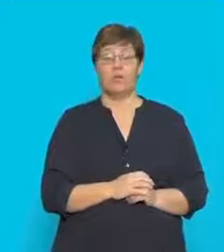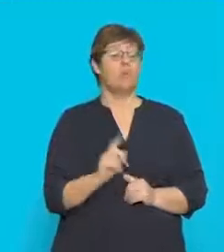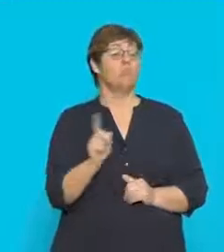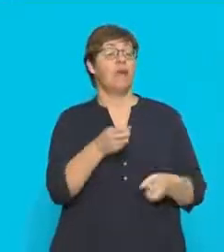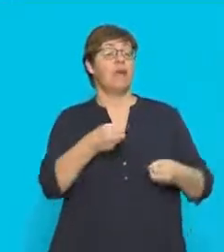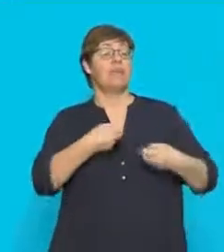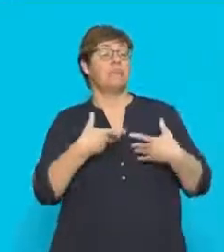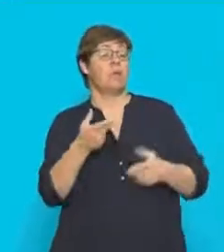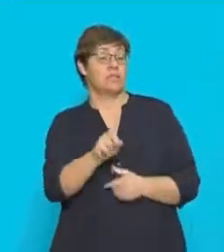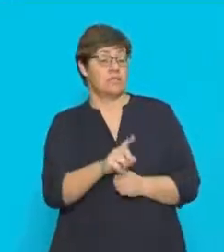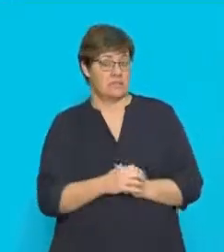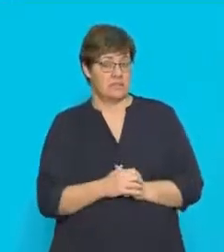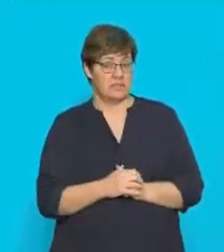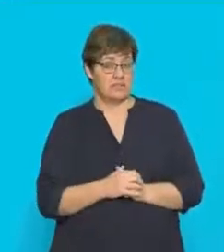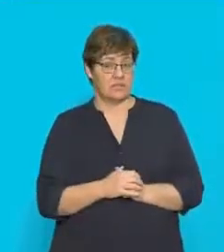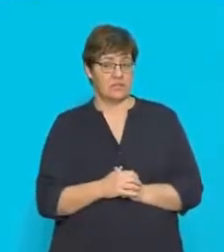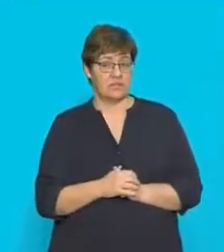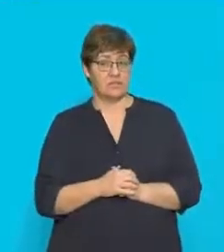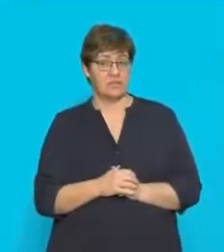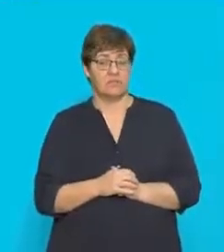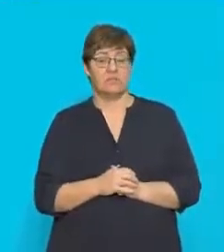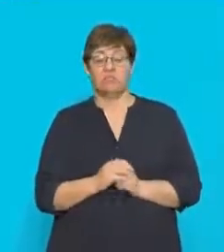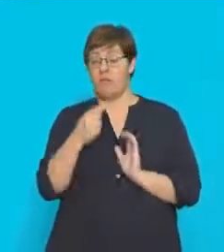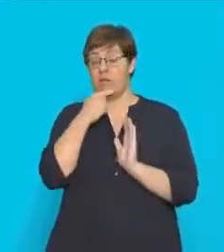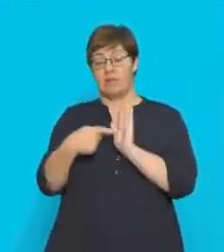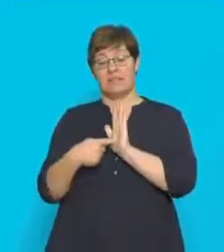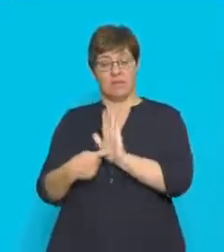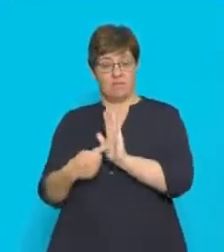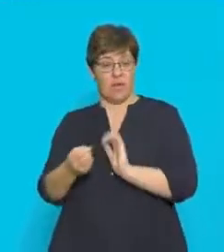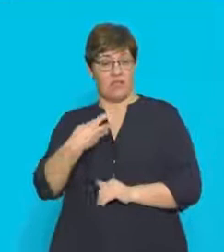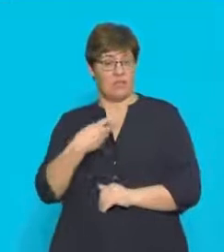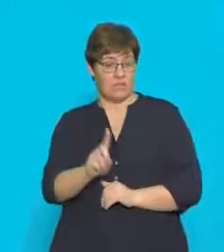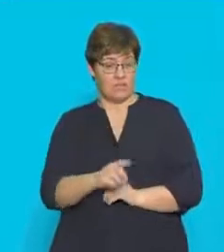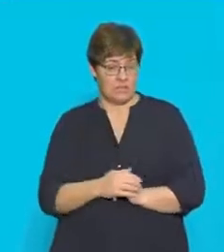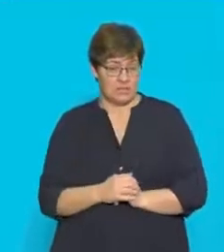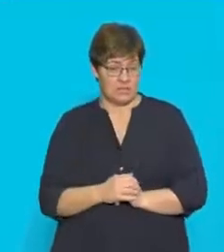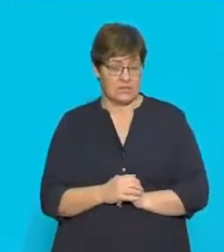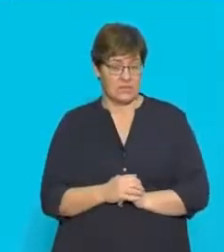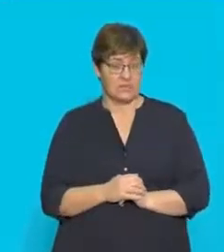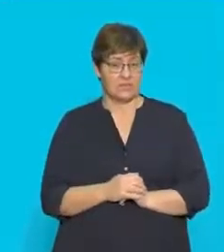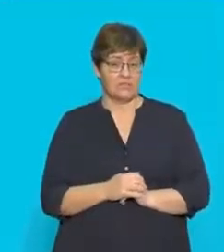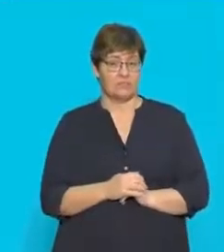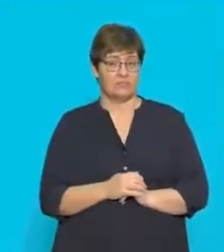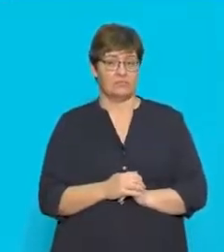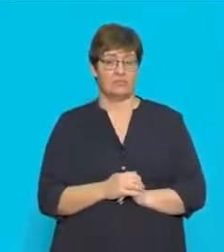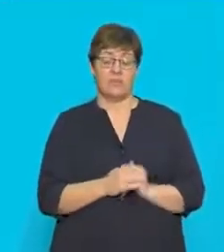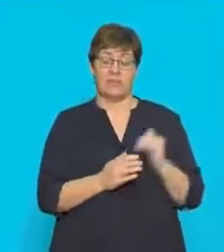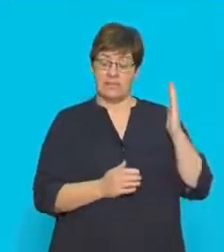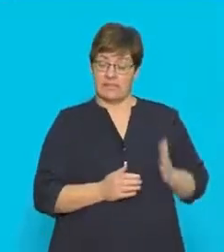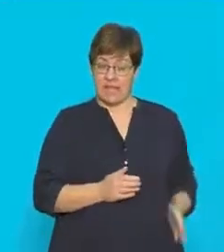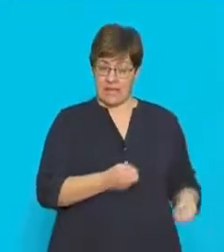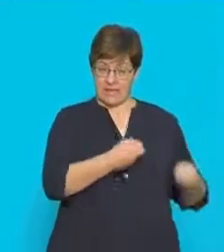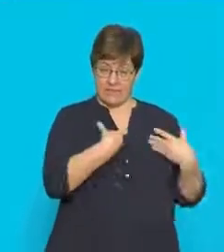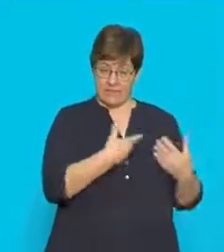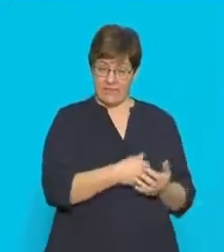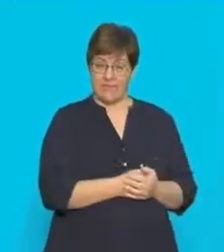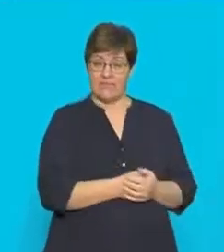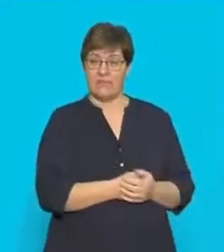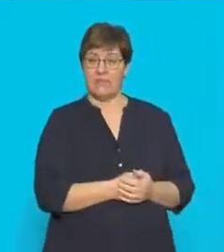First question, what are we given? Let's look at our diagram again. What are we given? We're given one